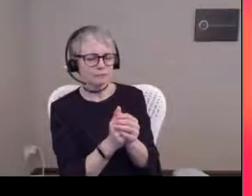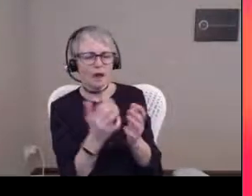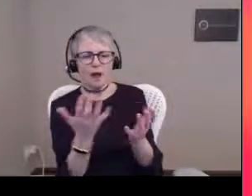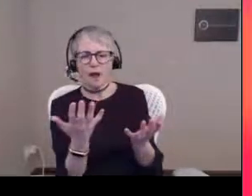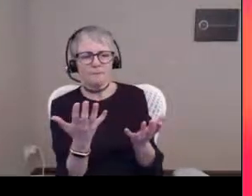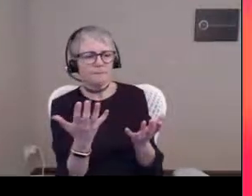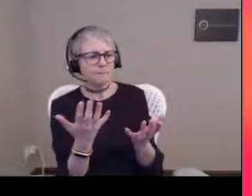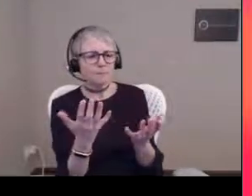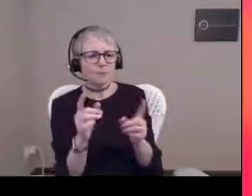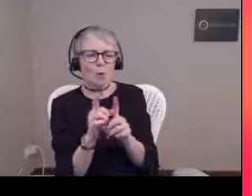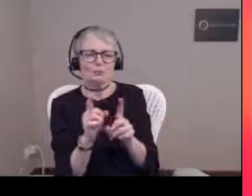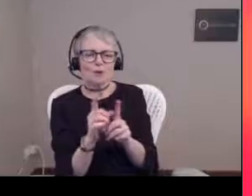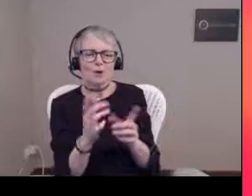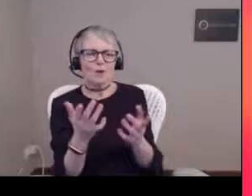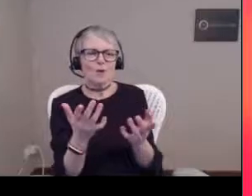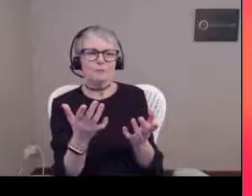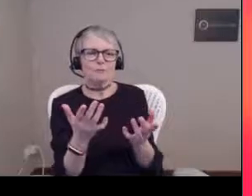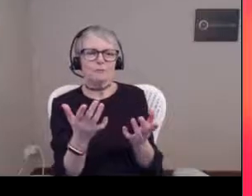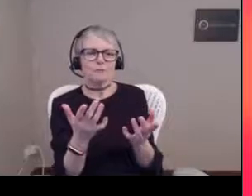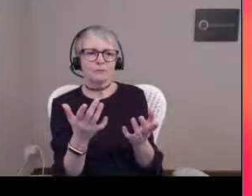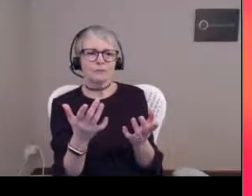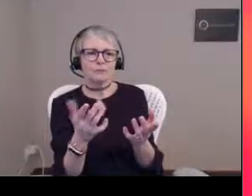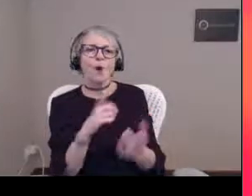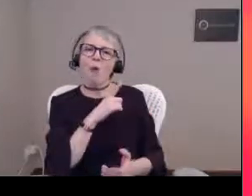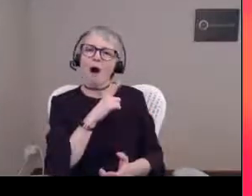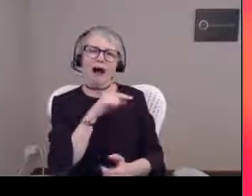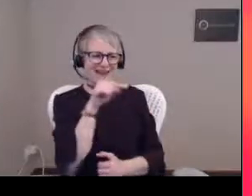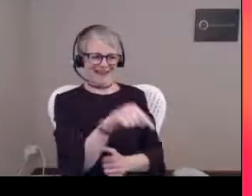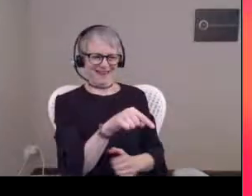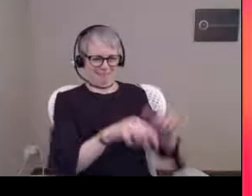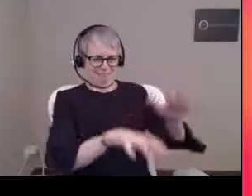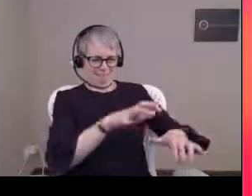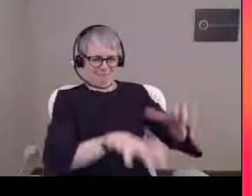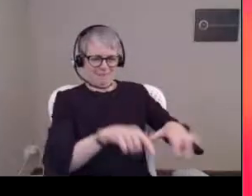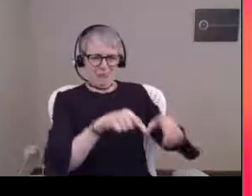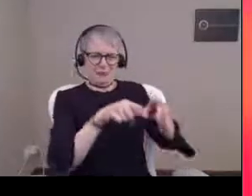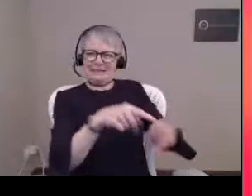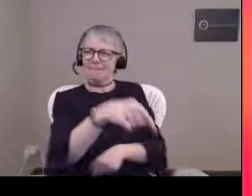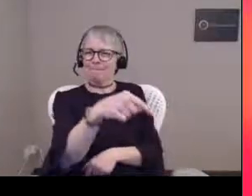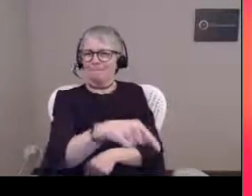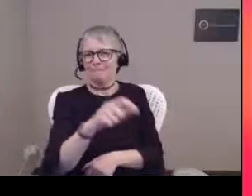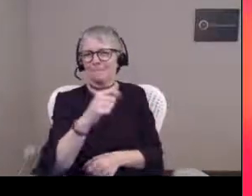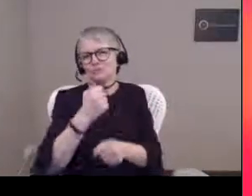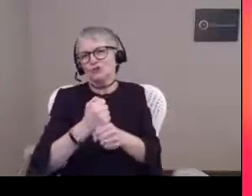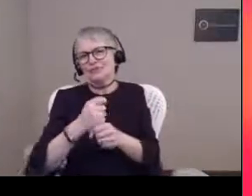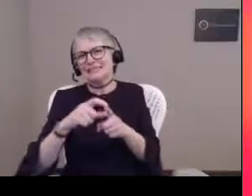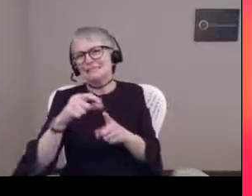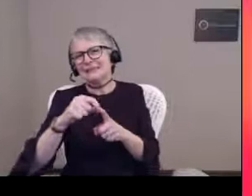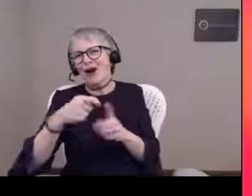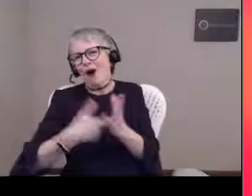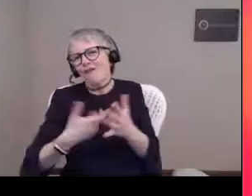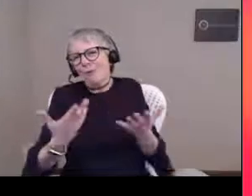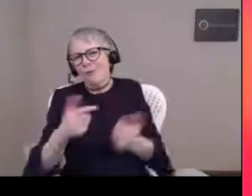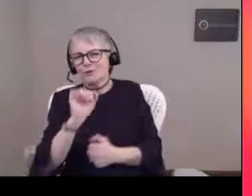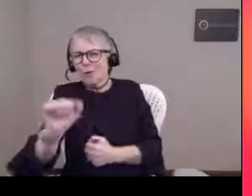we use the system at the moment is because of GDPR as well, with data compliance, that we're gathering your information correctly and